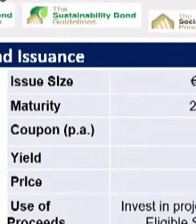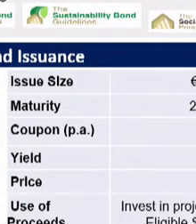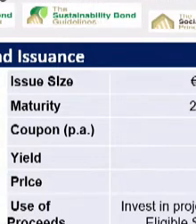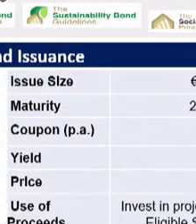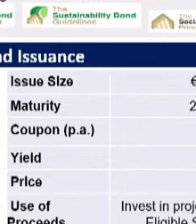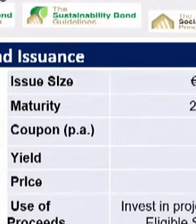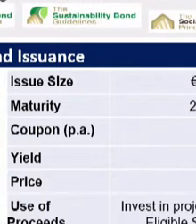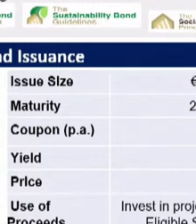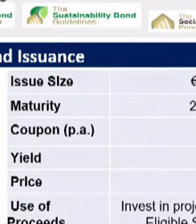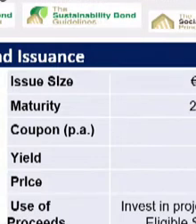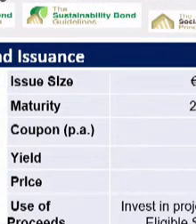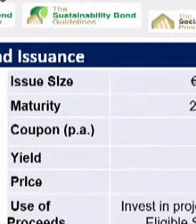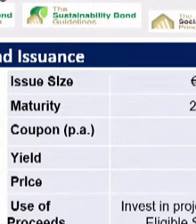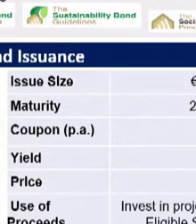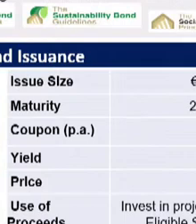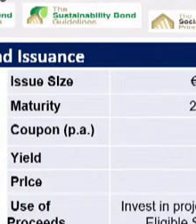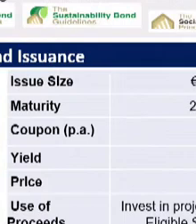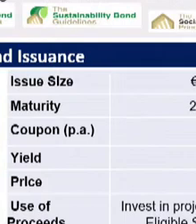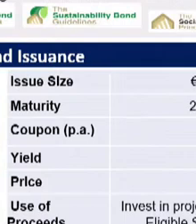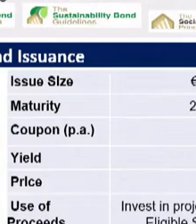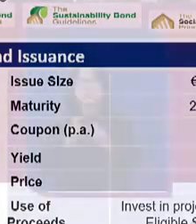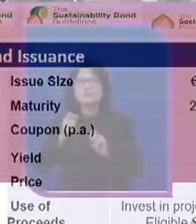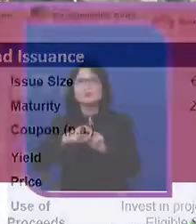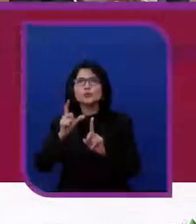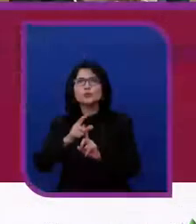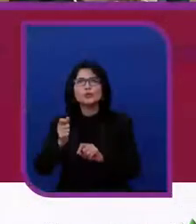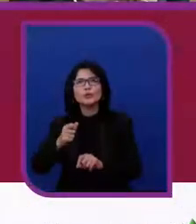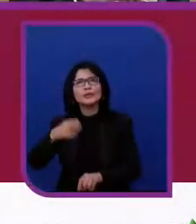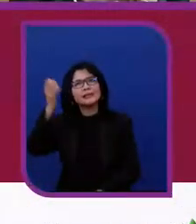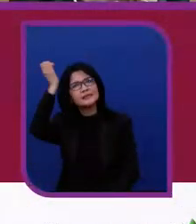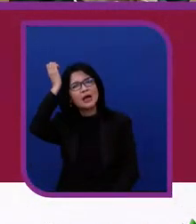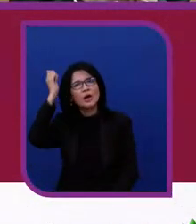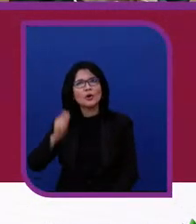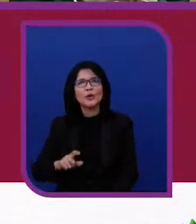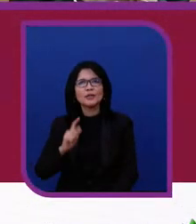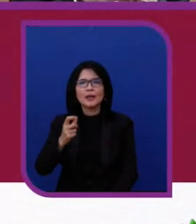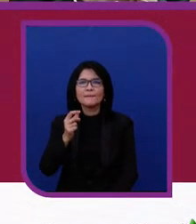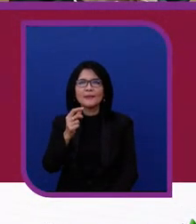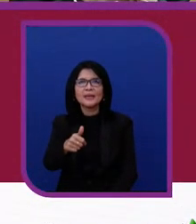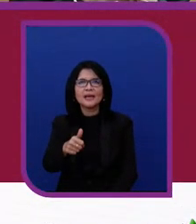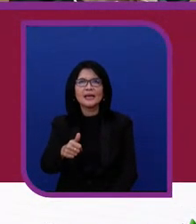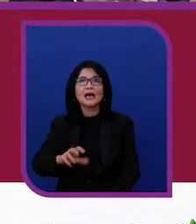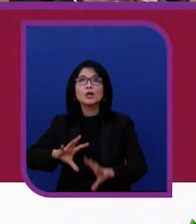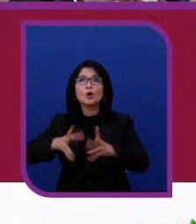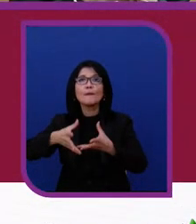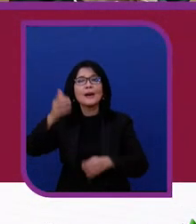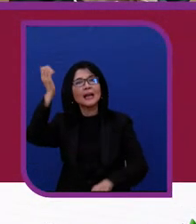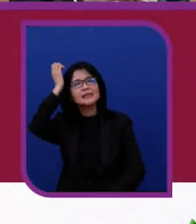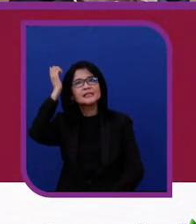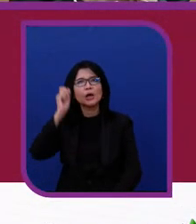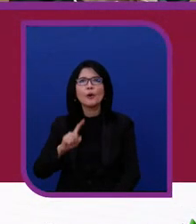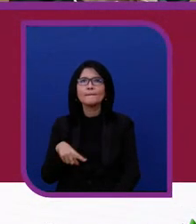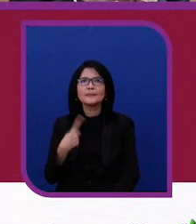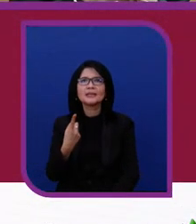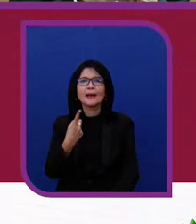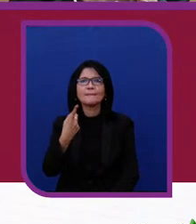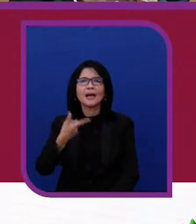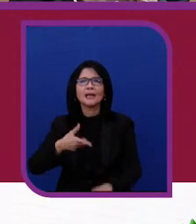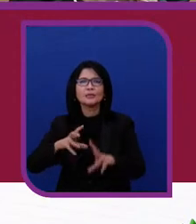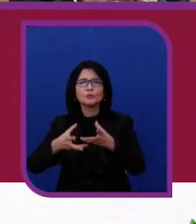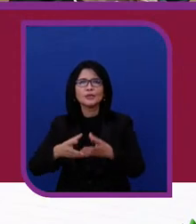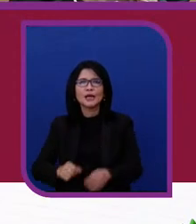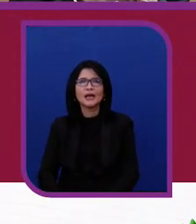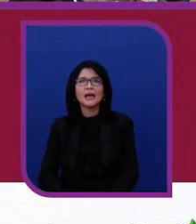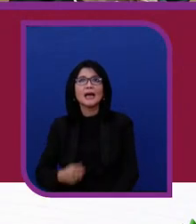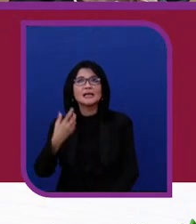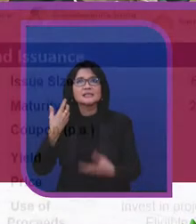a screenshot Global cukup in the world and we Even when even folder database you also